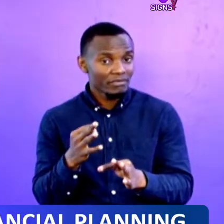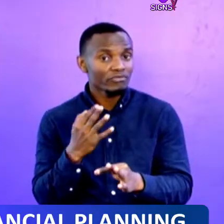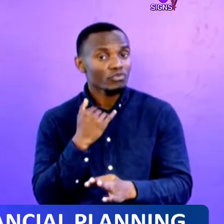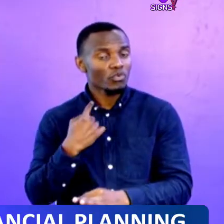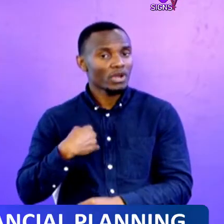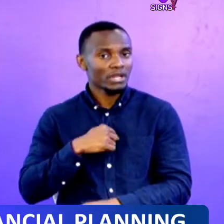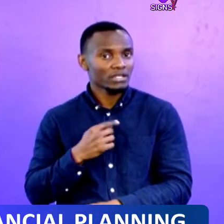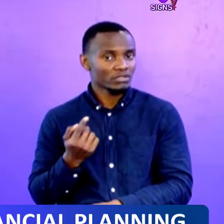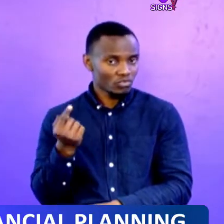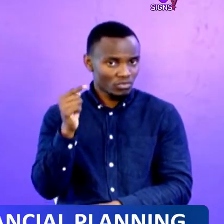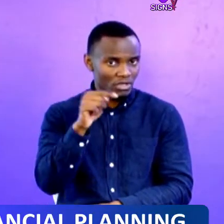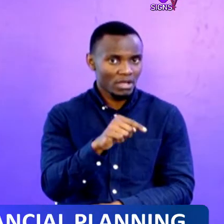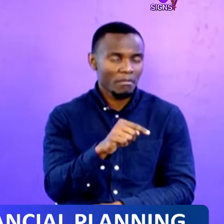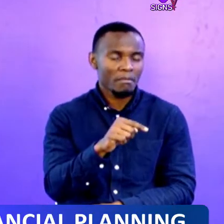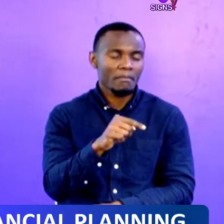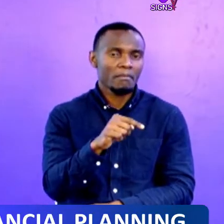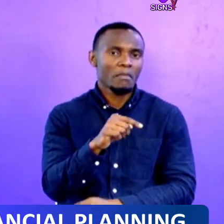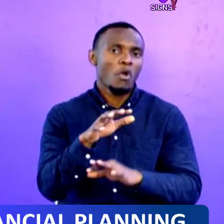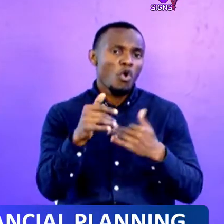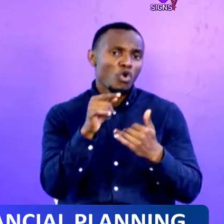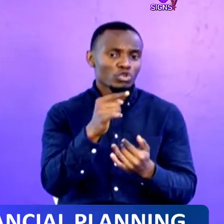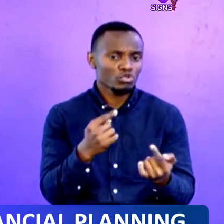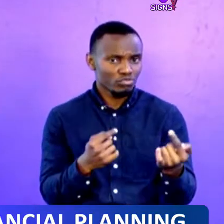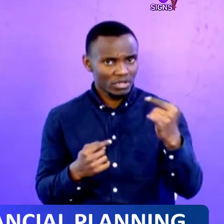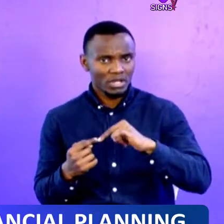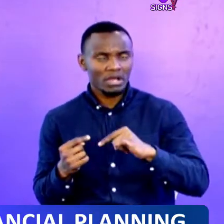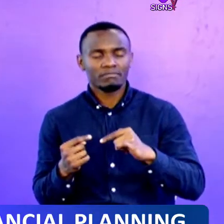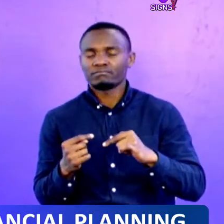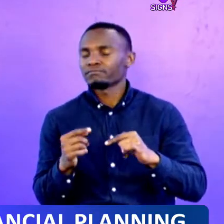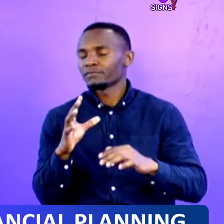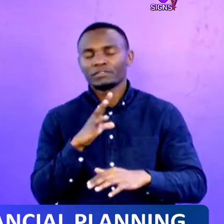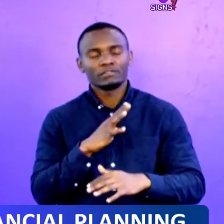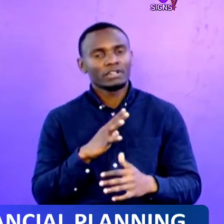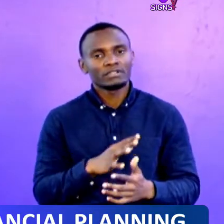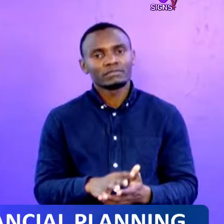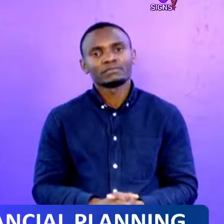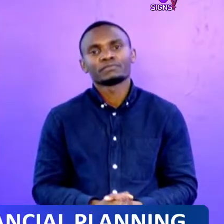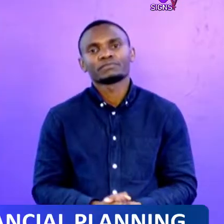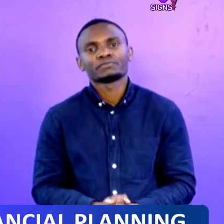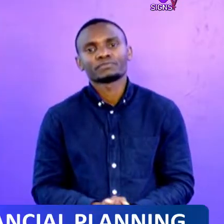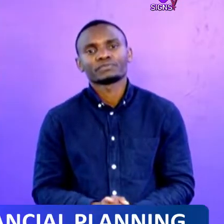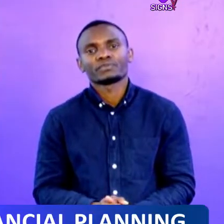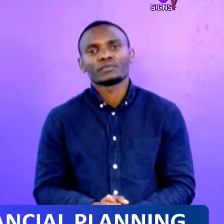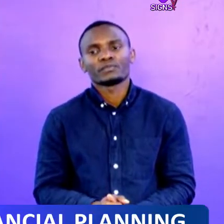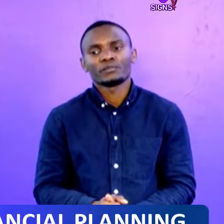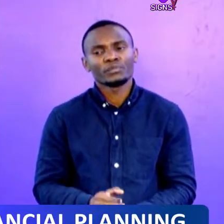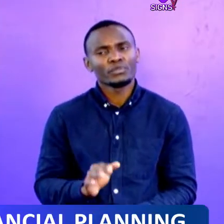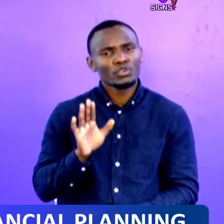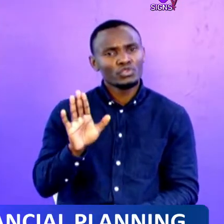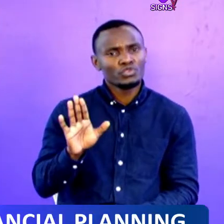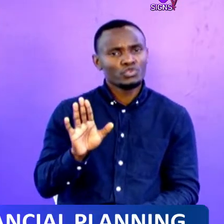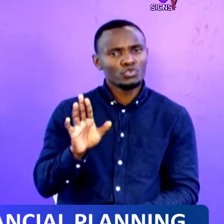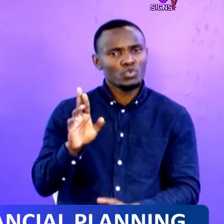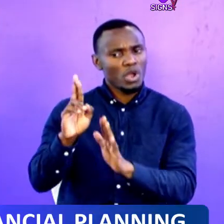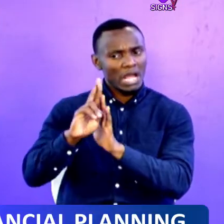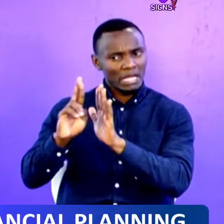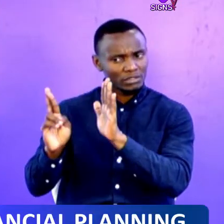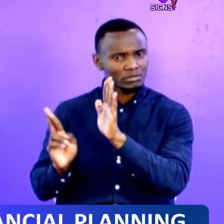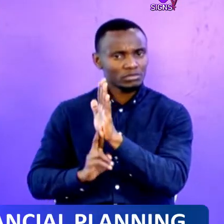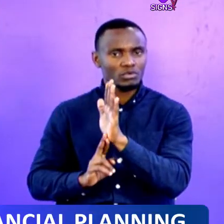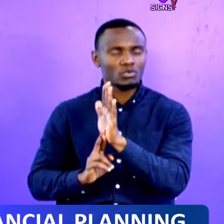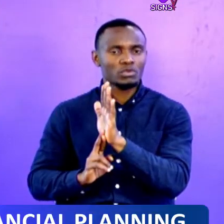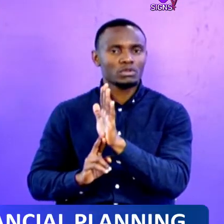or you can come to us, either works. Yeah. Yeah. What's your golden rule when it comes to money